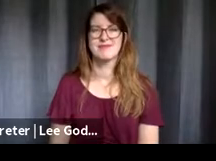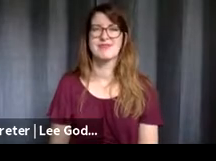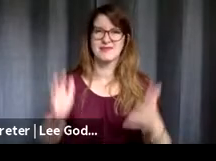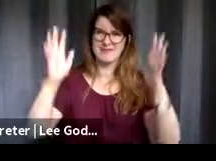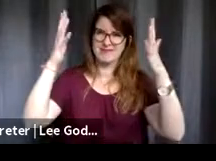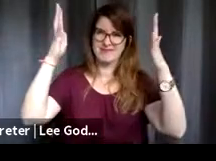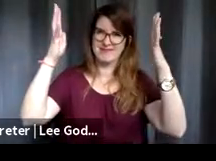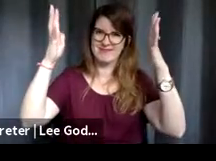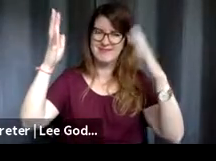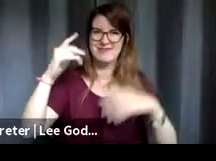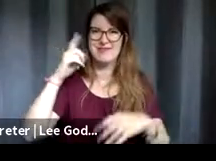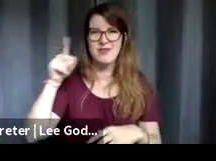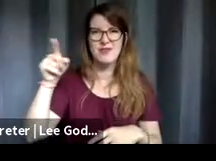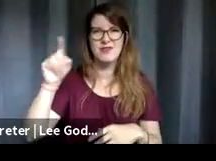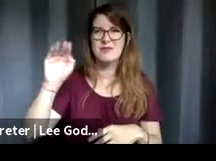For Matt Foster,